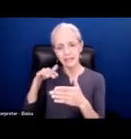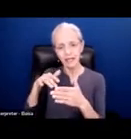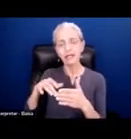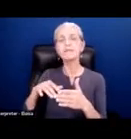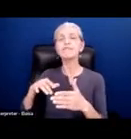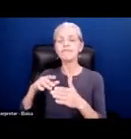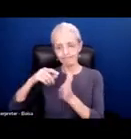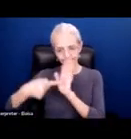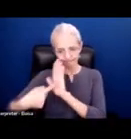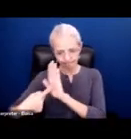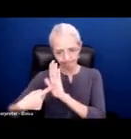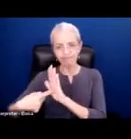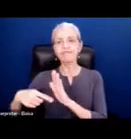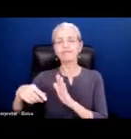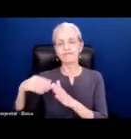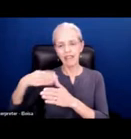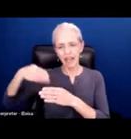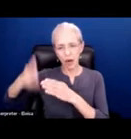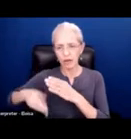other studies that have looked at,